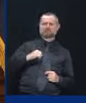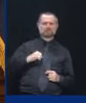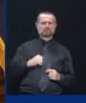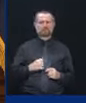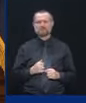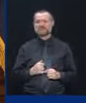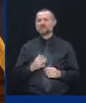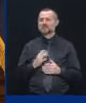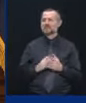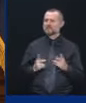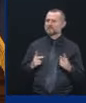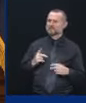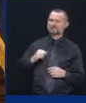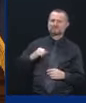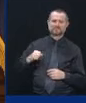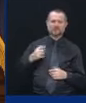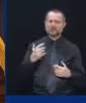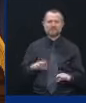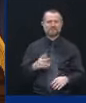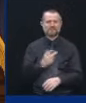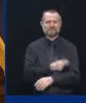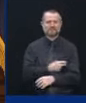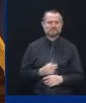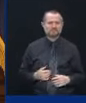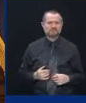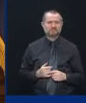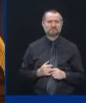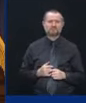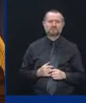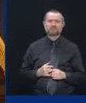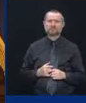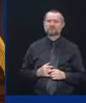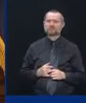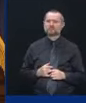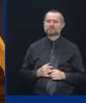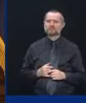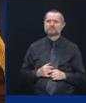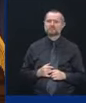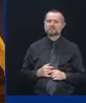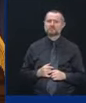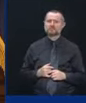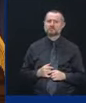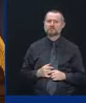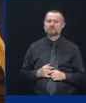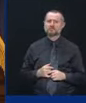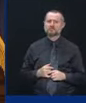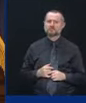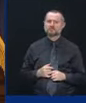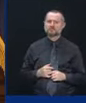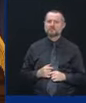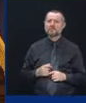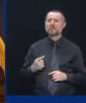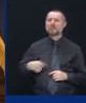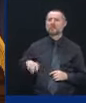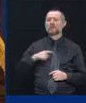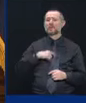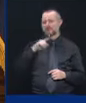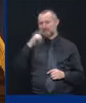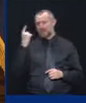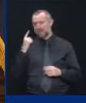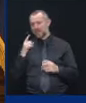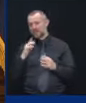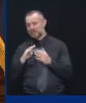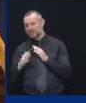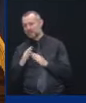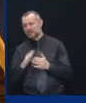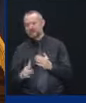still high and is higher in Black and